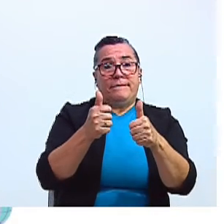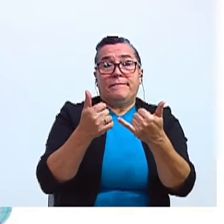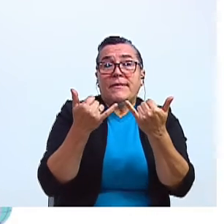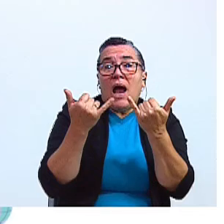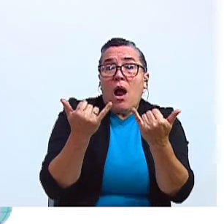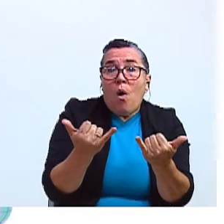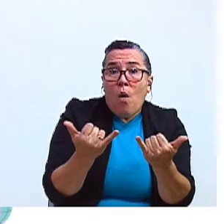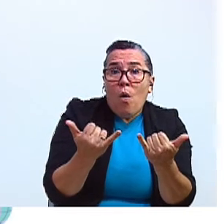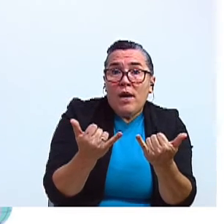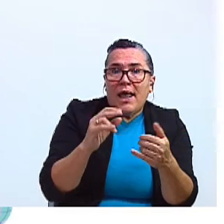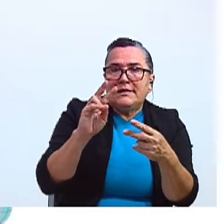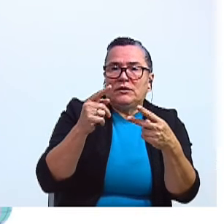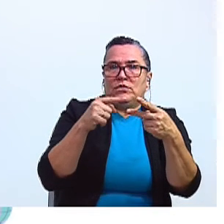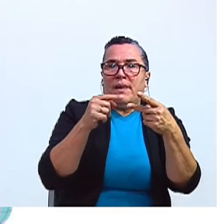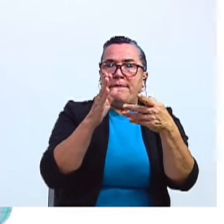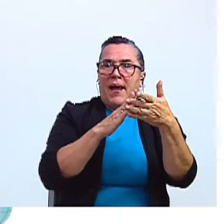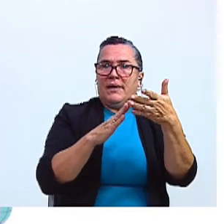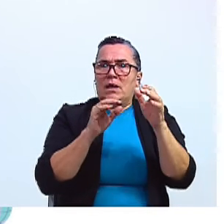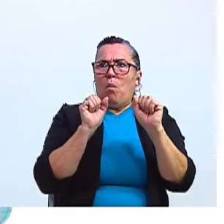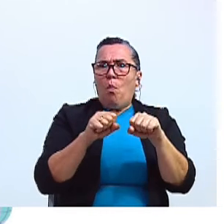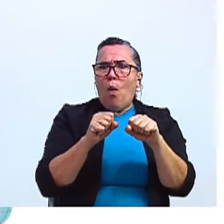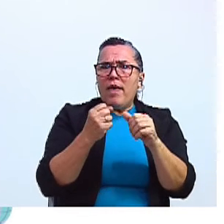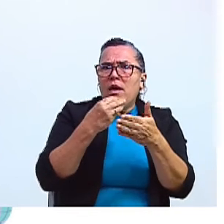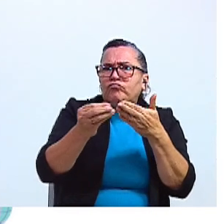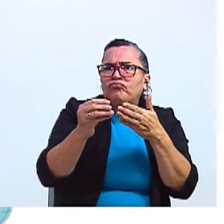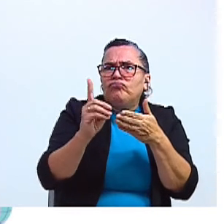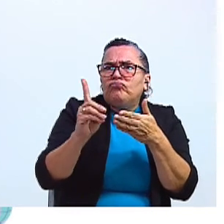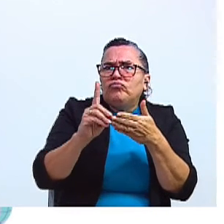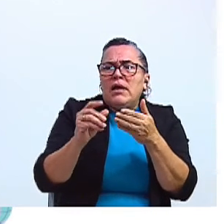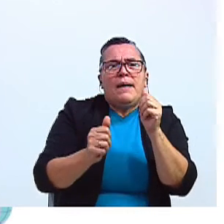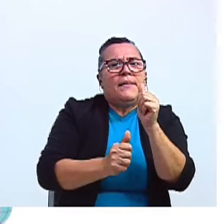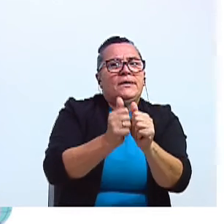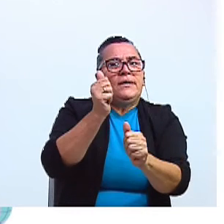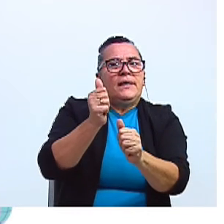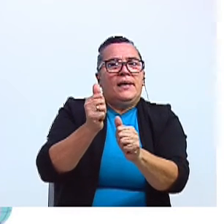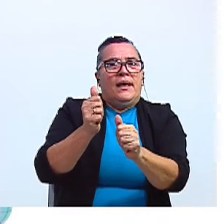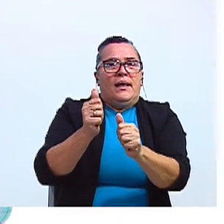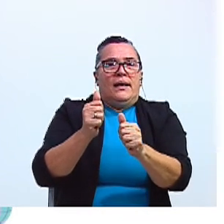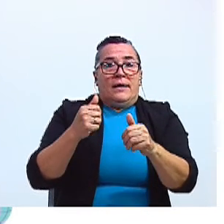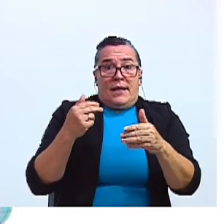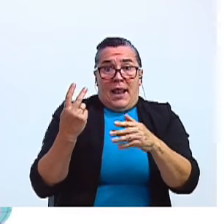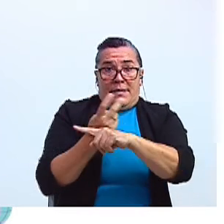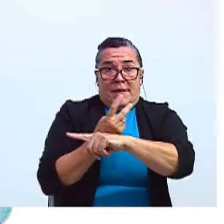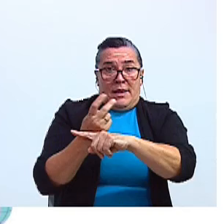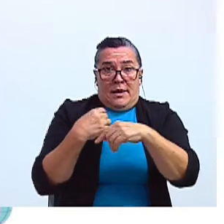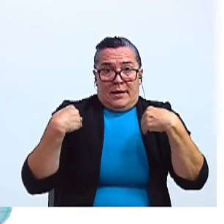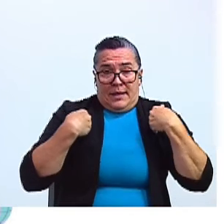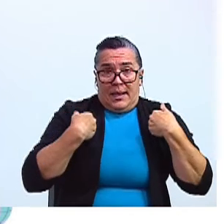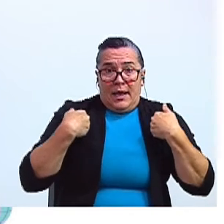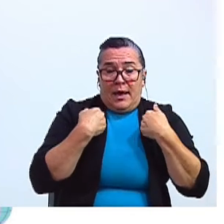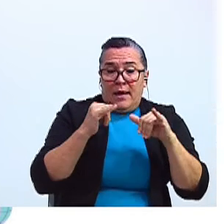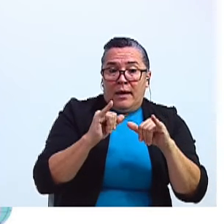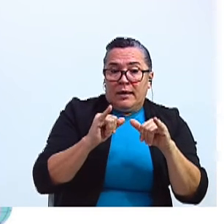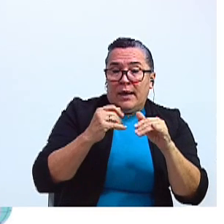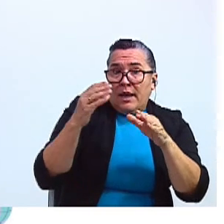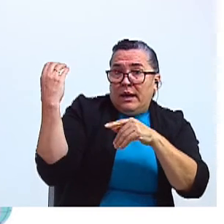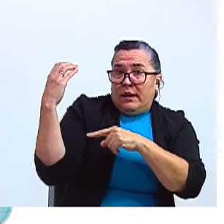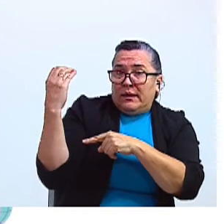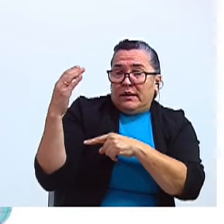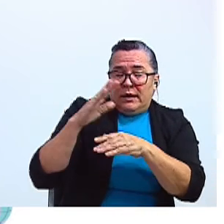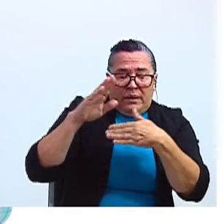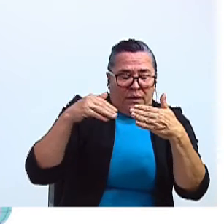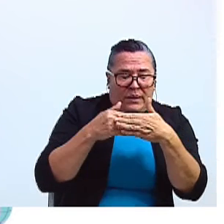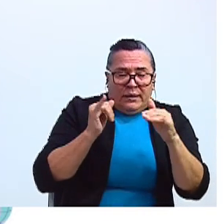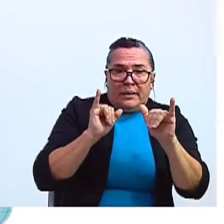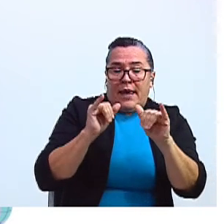Now, look at the second part. You can get it in most pet shops in Cartago, and as I told you before, it is for